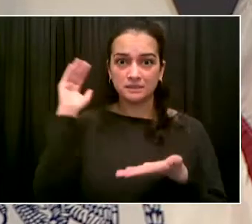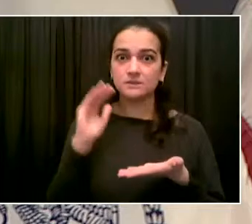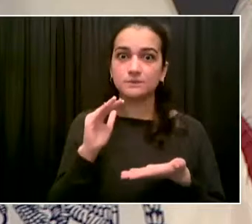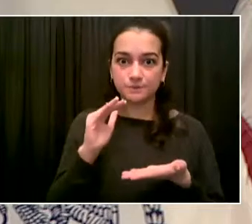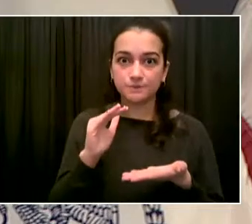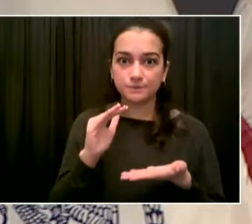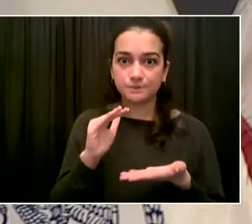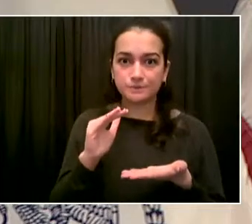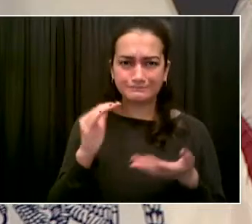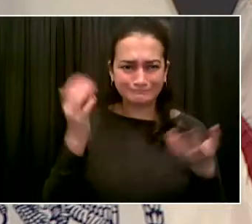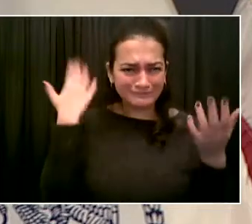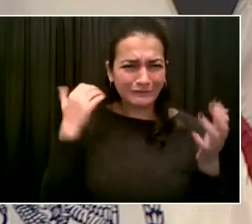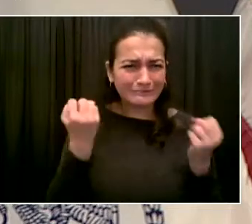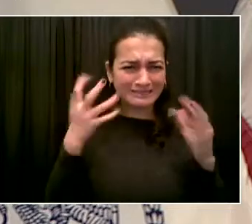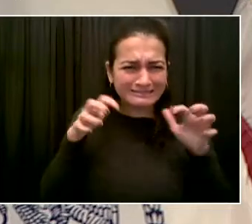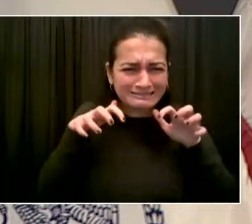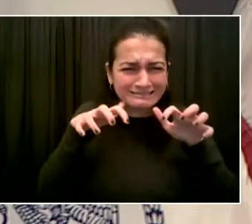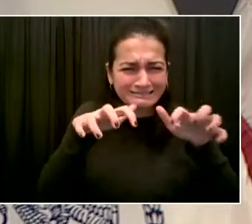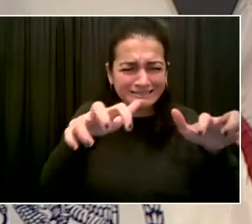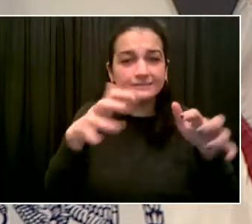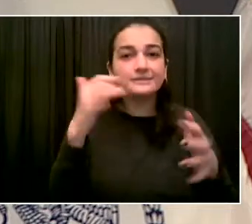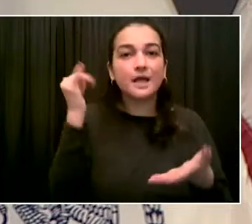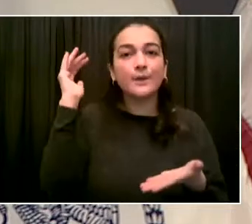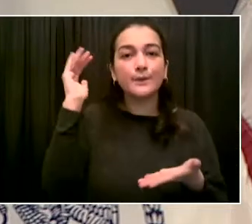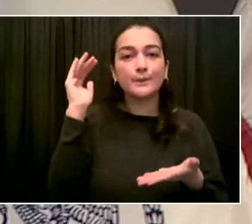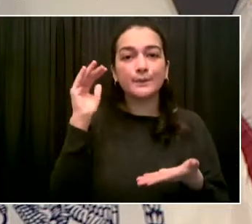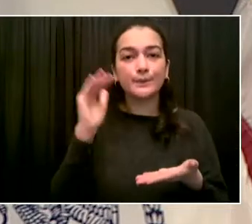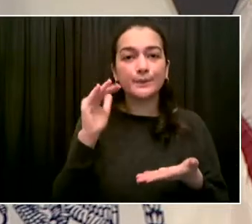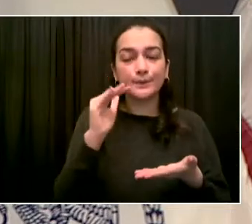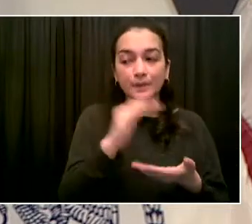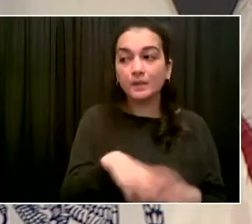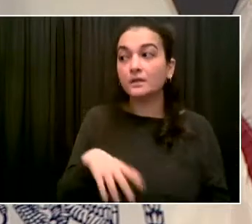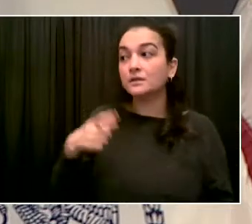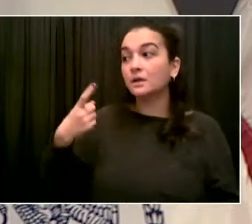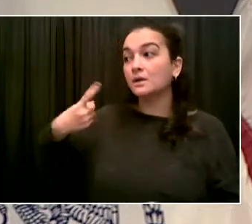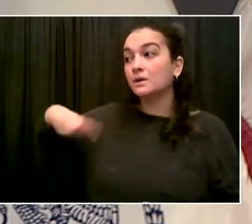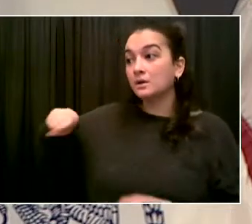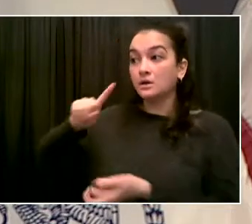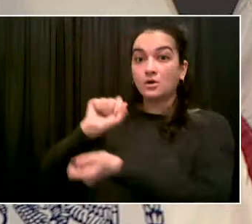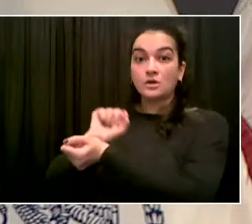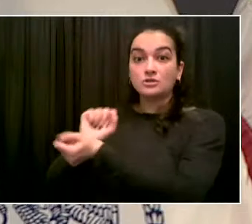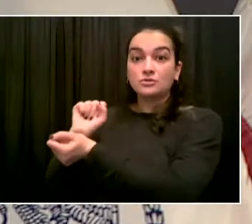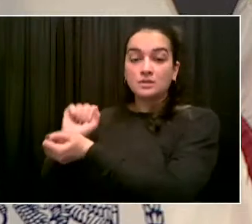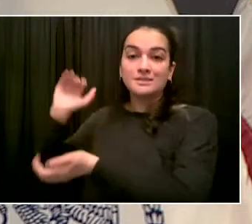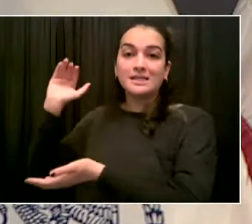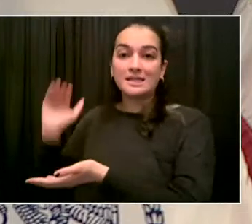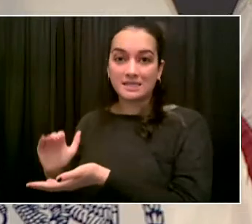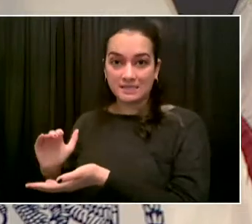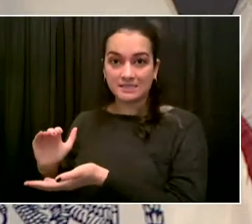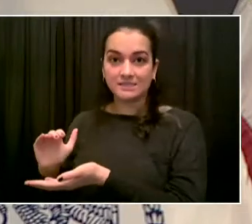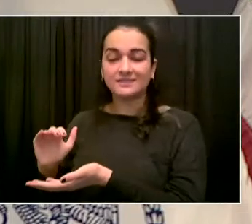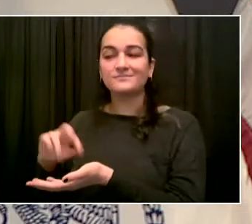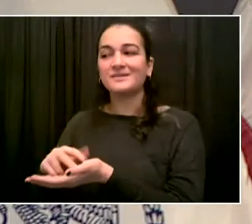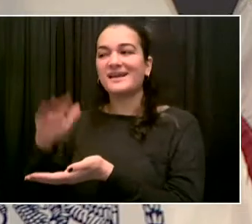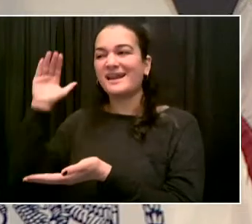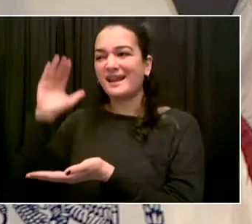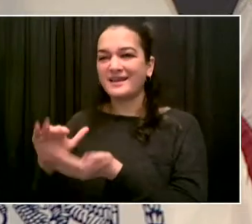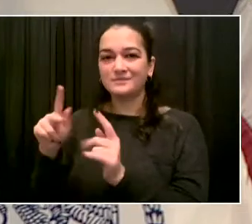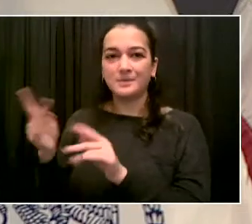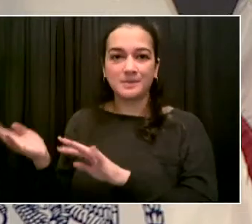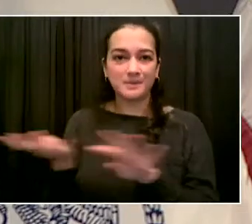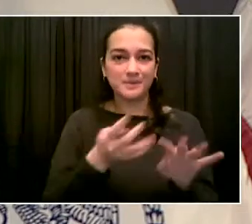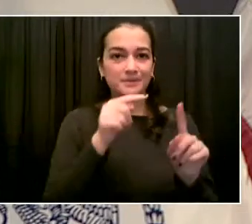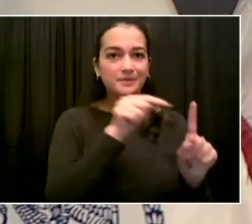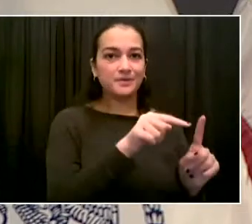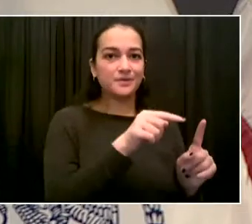unnecessary incarceration. We reduced the number of people in Rikers markedly, more than cut in half. But then in